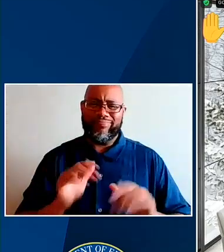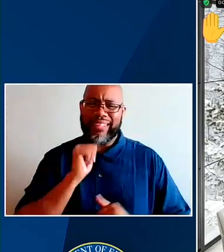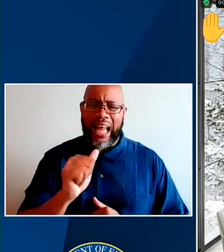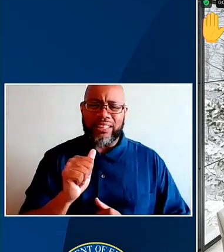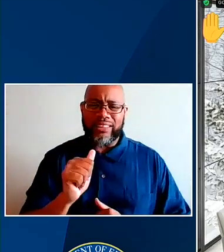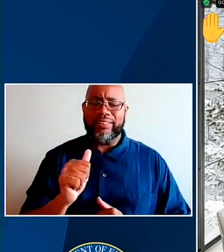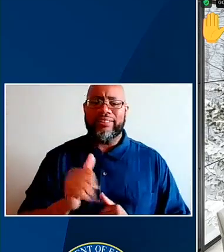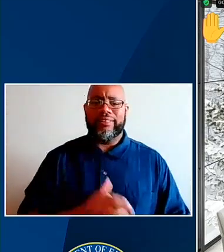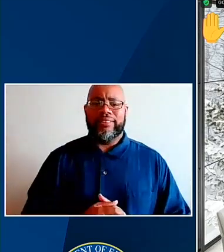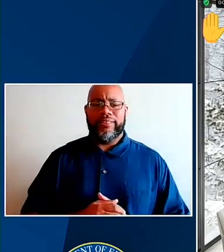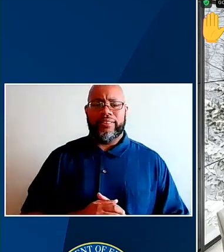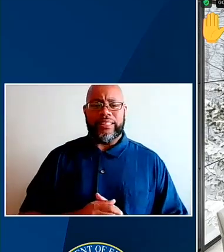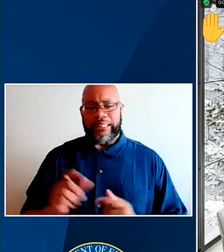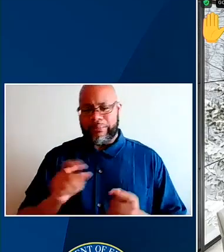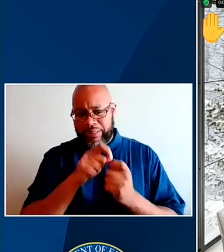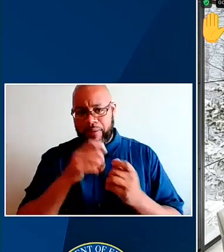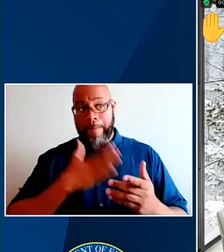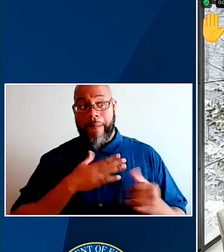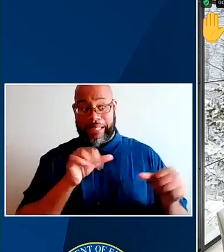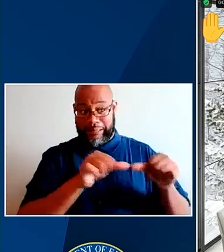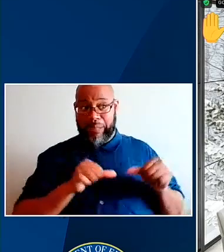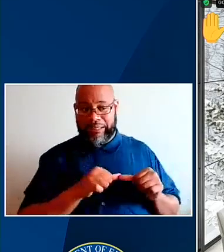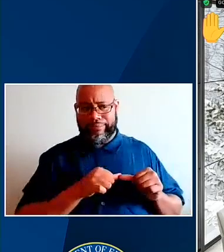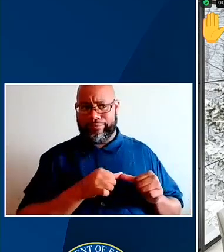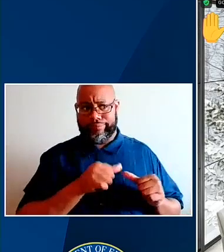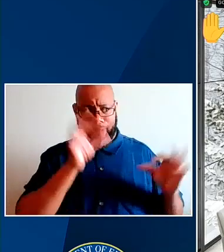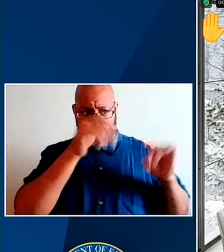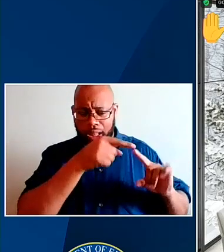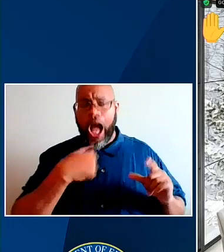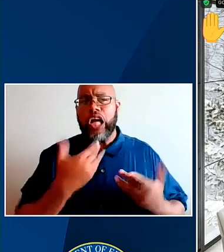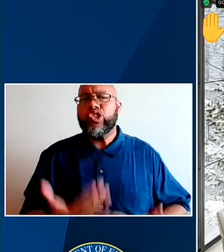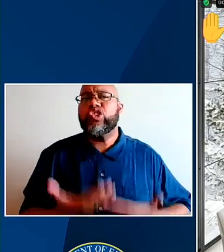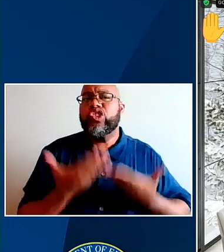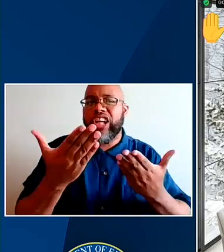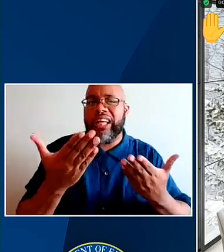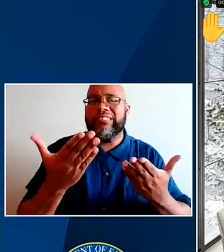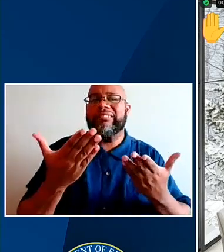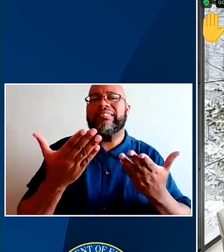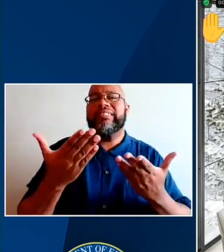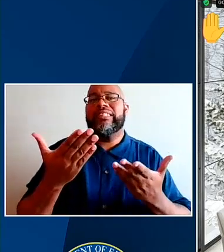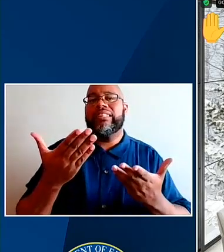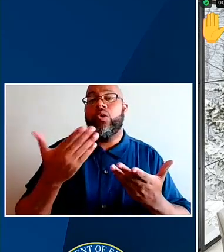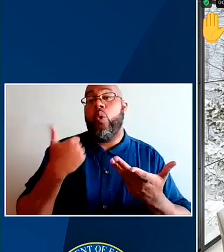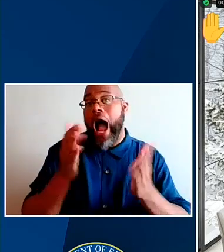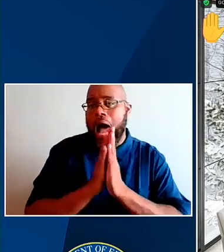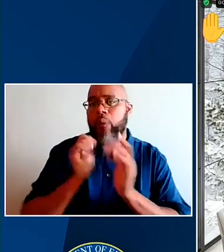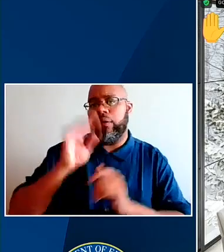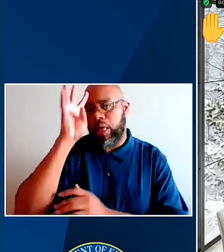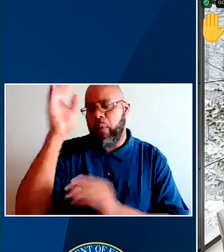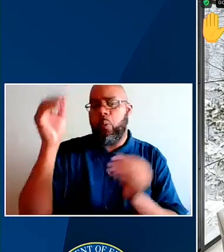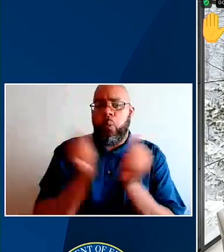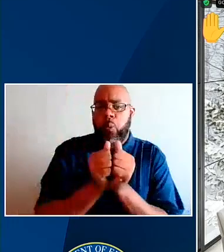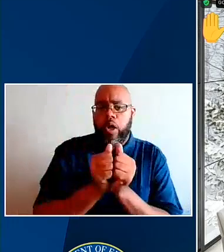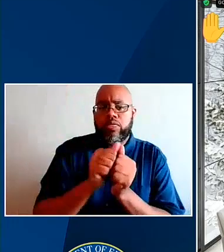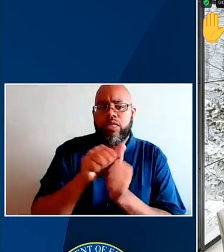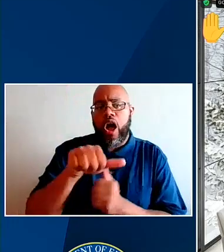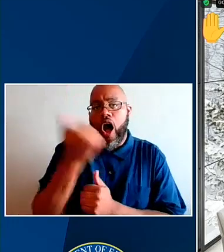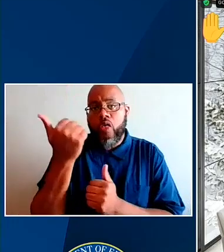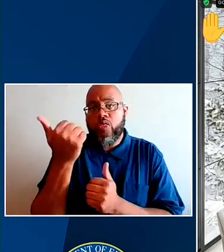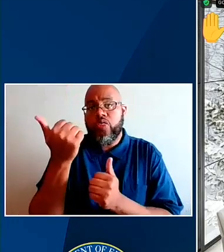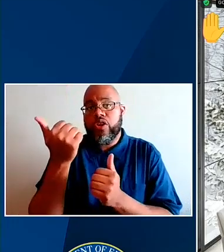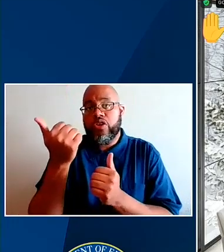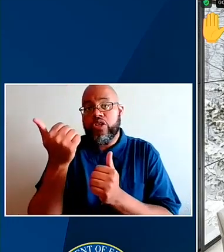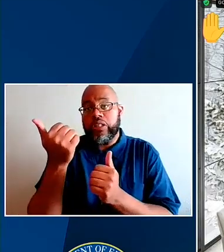means, particularly in my space. And so I would suggest, or at least ask, that we come up with either some